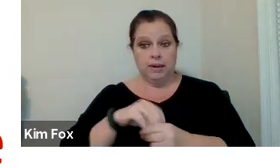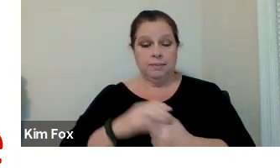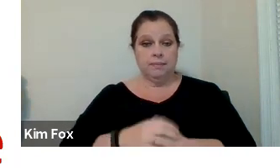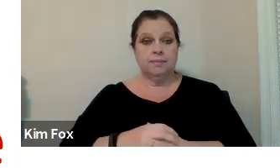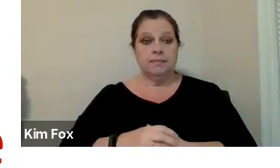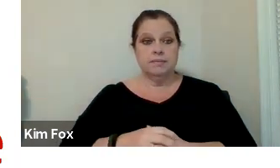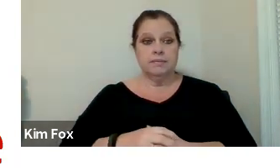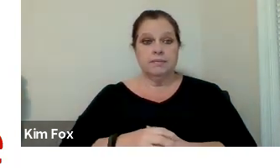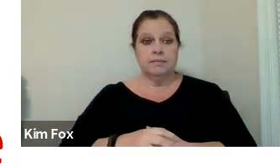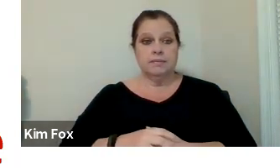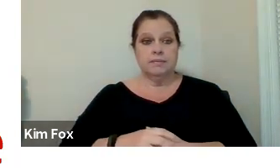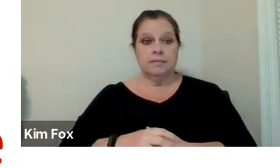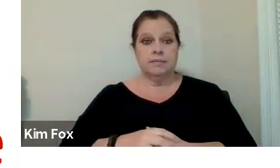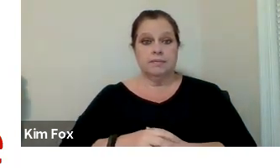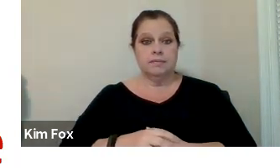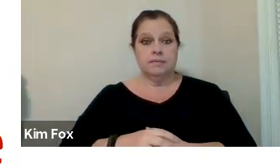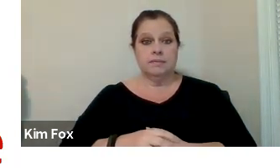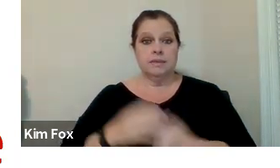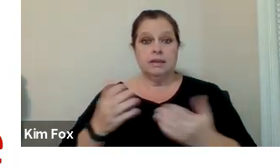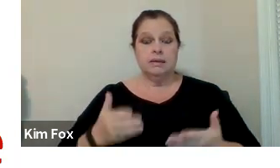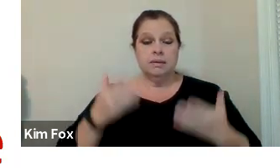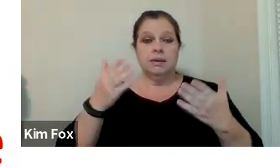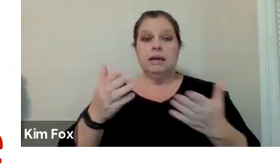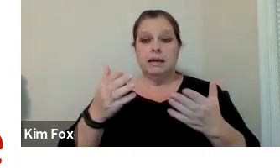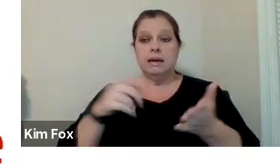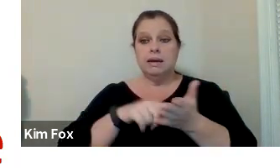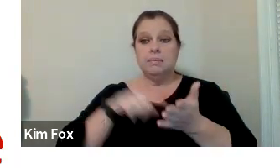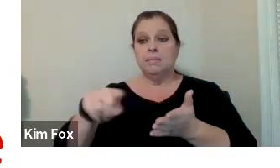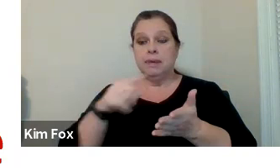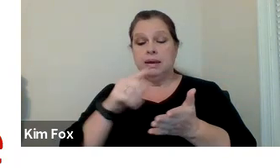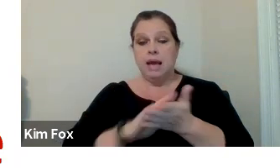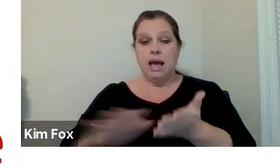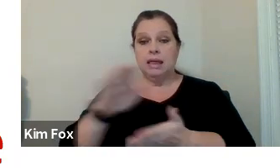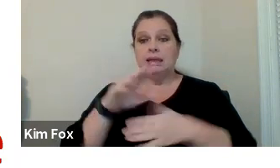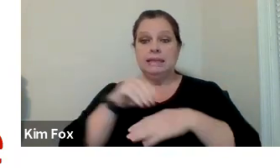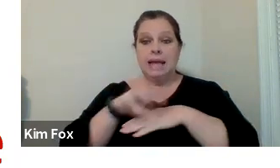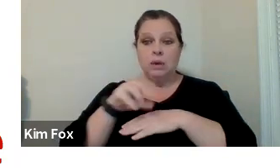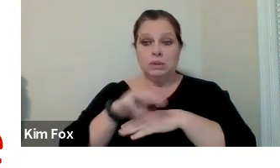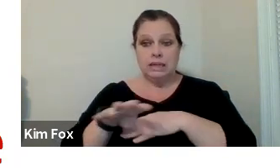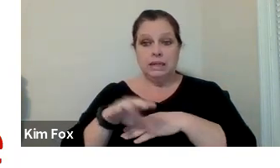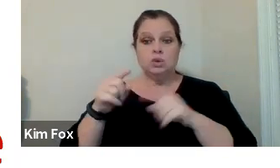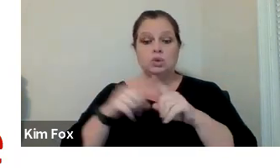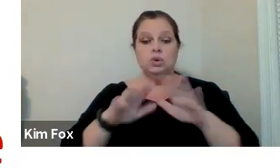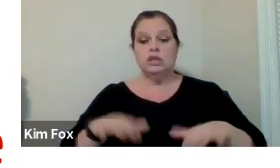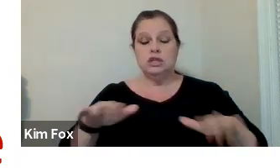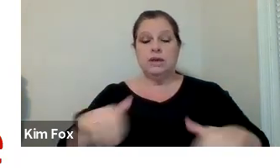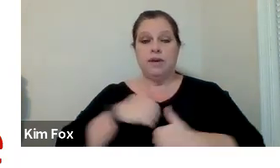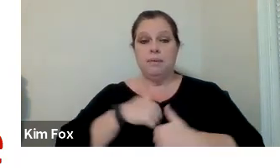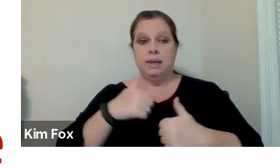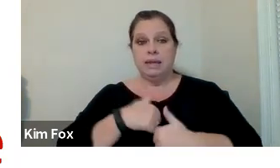This organization mission is to provide college scholarships and educational counseling to the children of